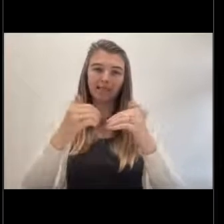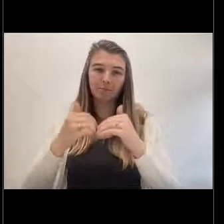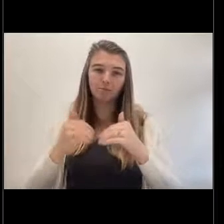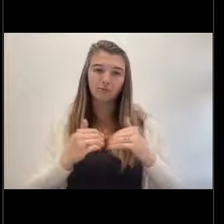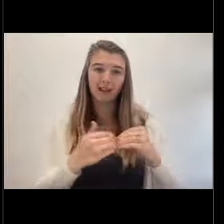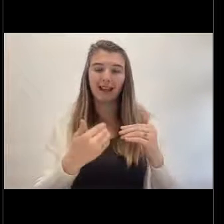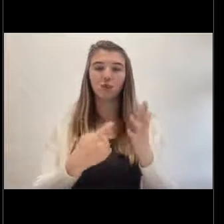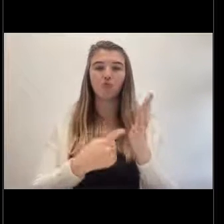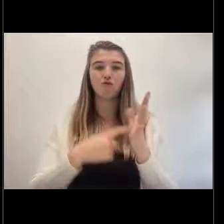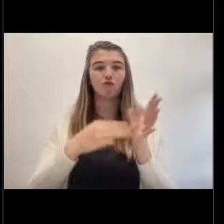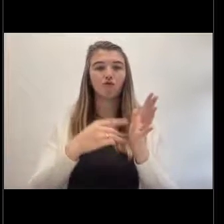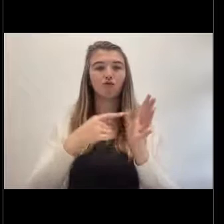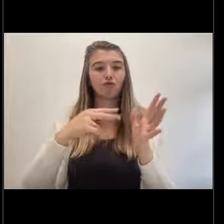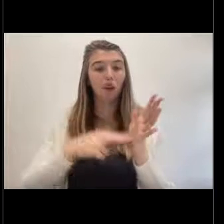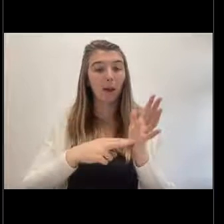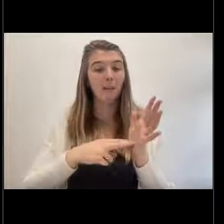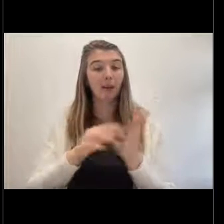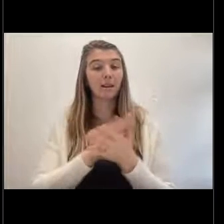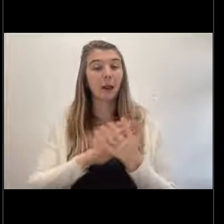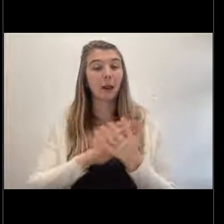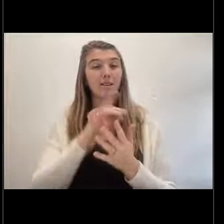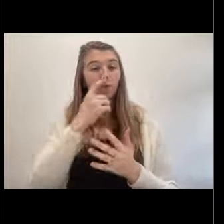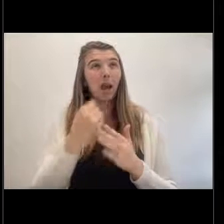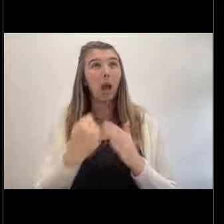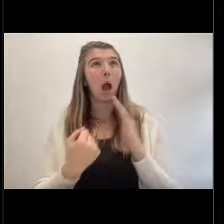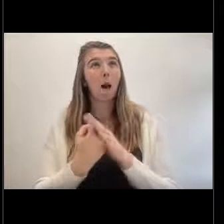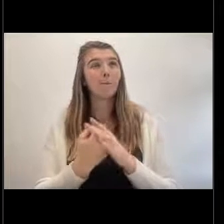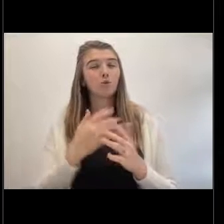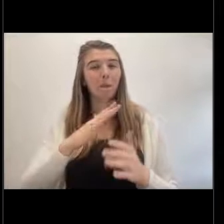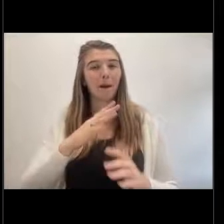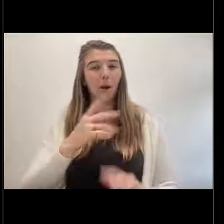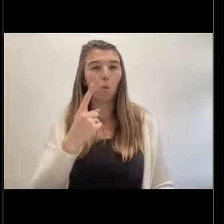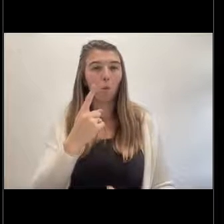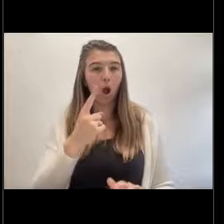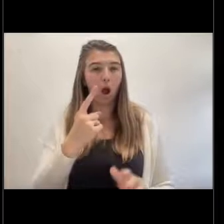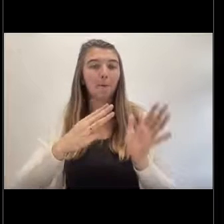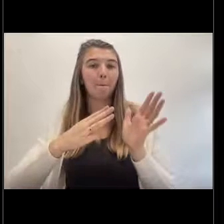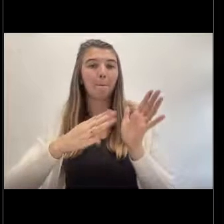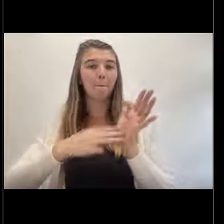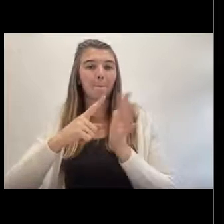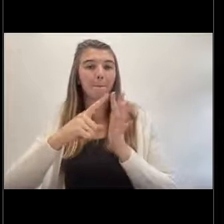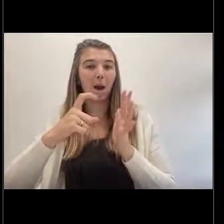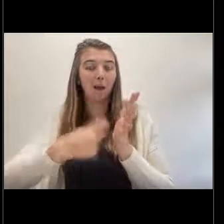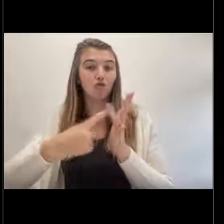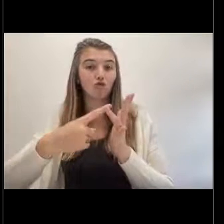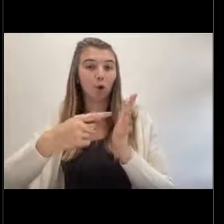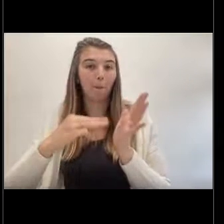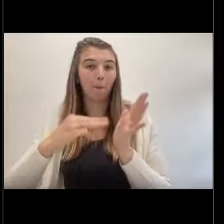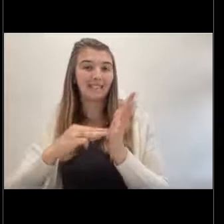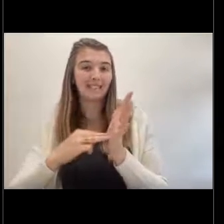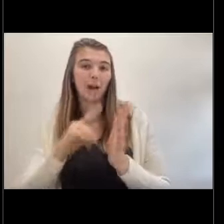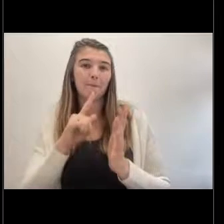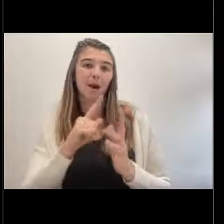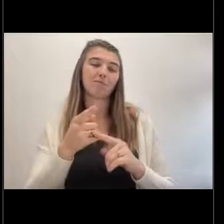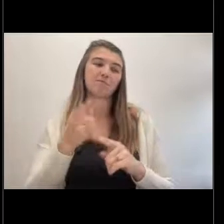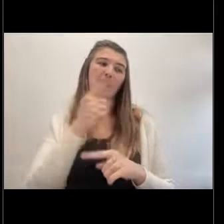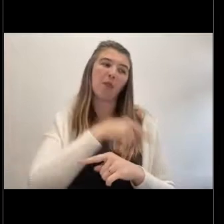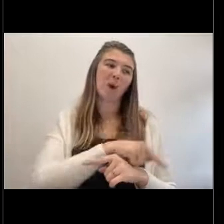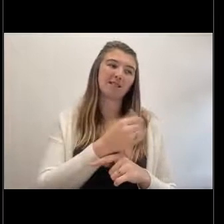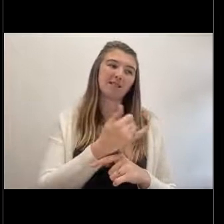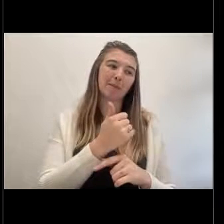got able to get up to about 1 micrometer in size, whereas whereas FTIR could give you about 6 or